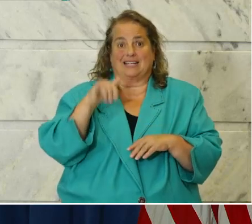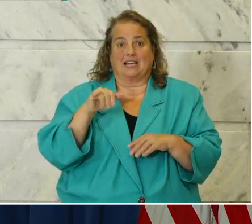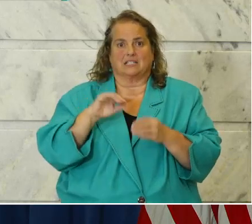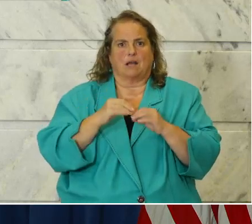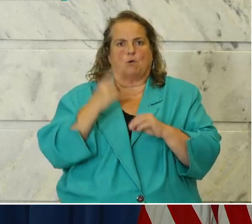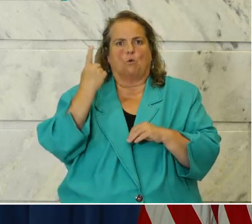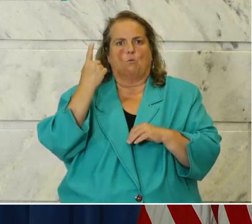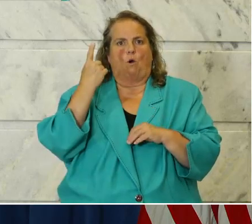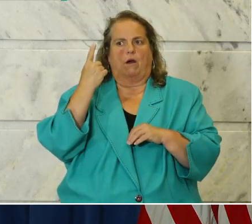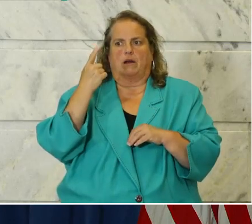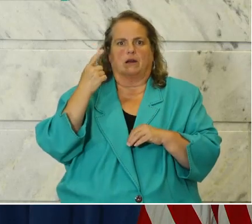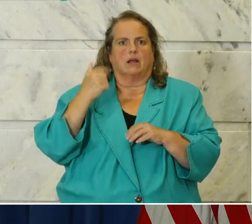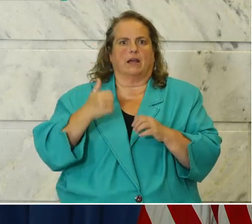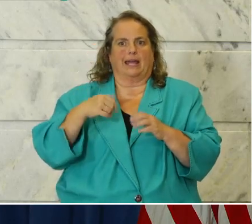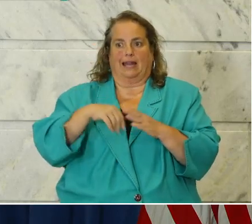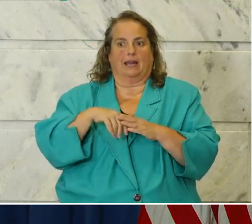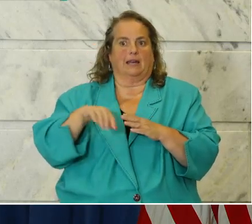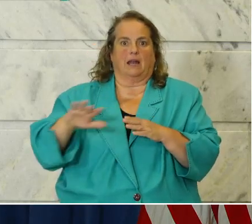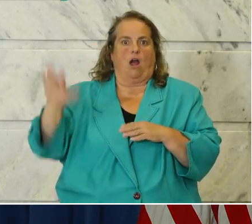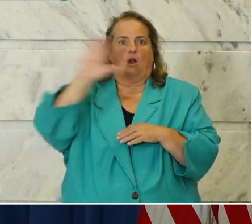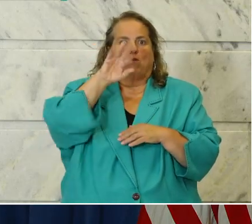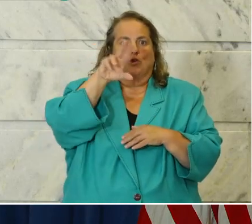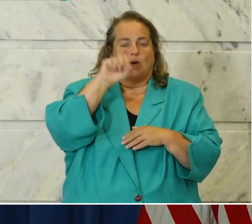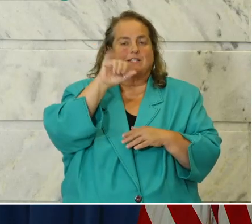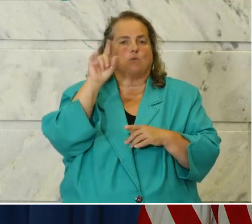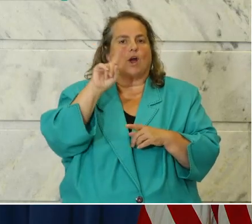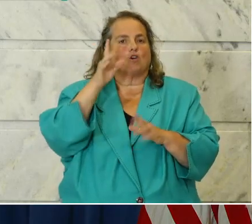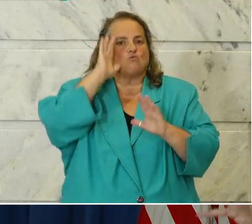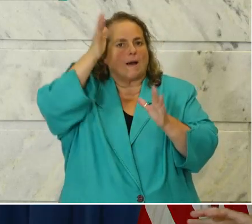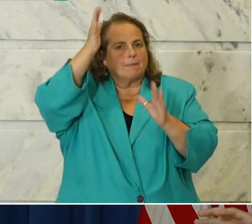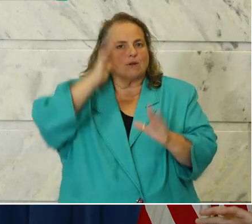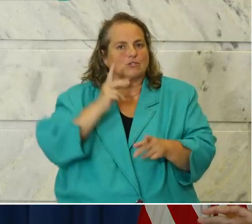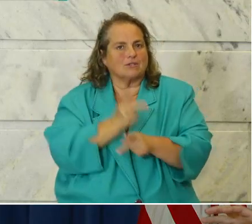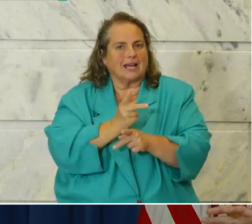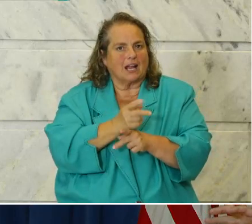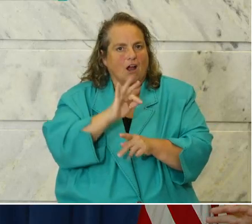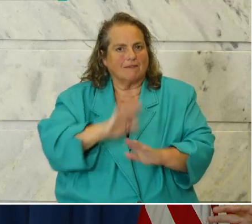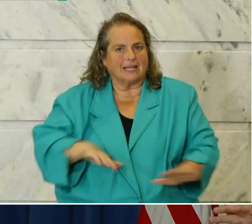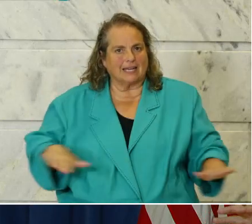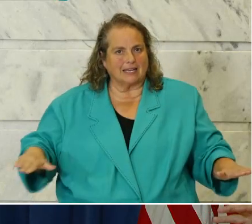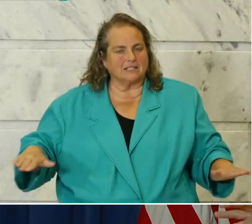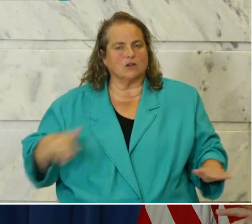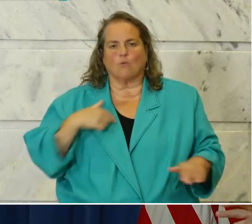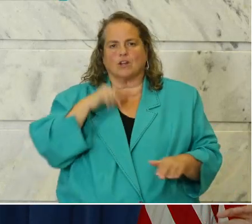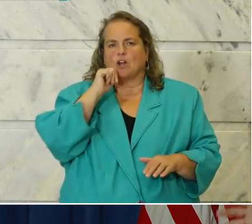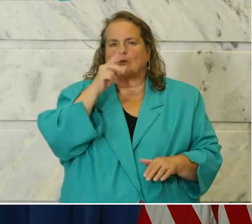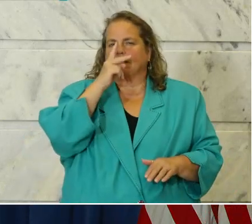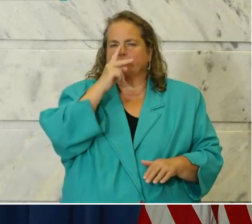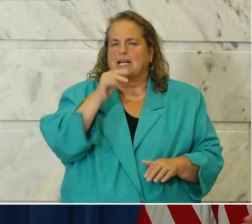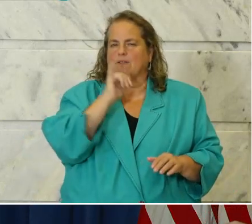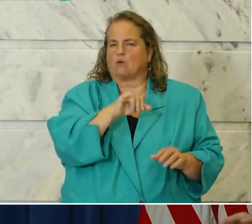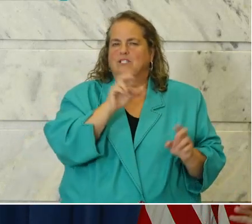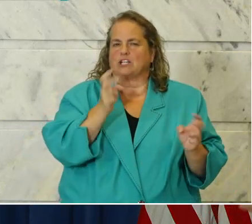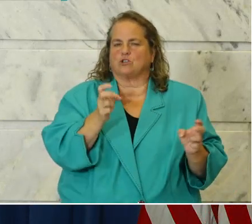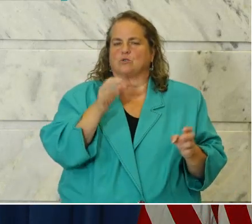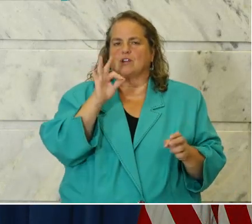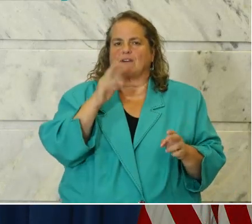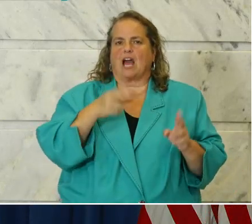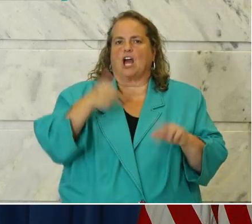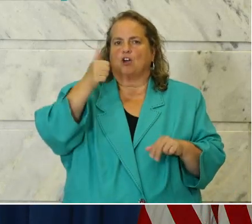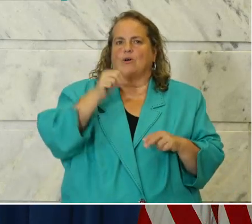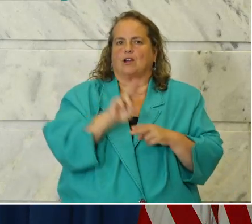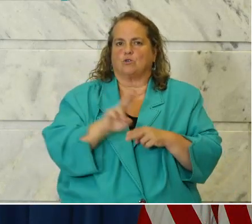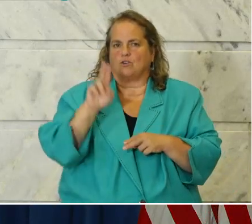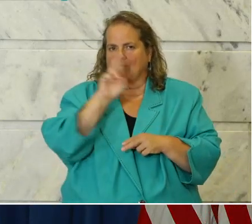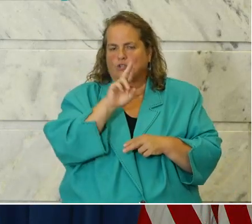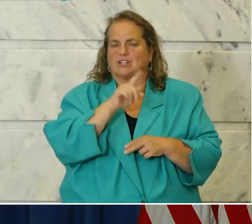in grandparents raising their grandkids. And so we don't see some of those issues with higher ed. Higher ed has a housing component, and then they